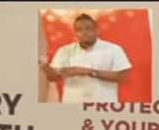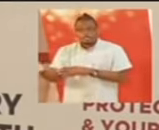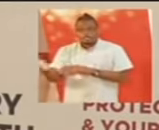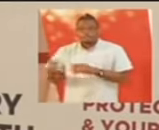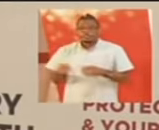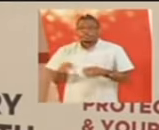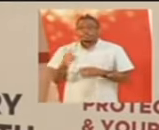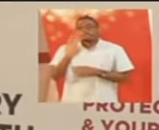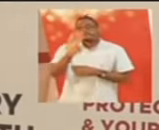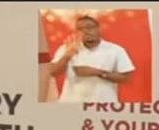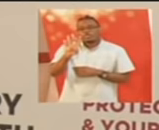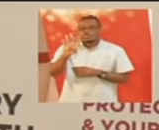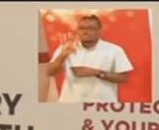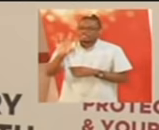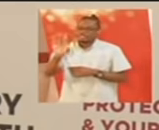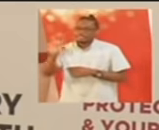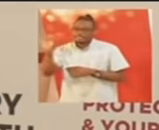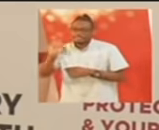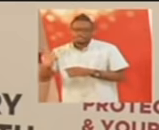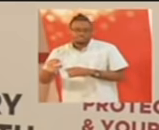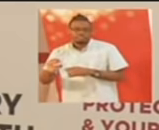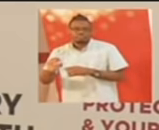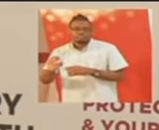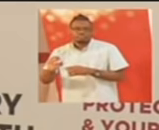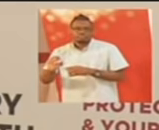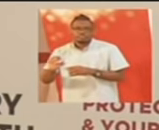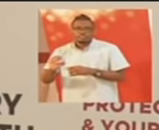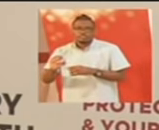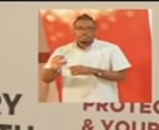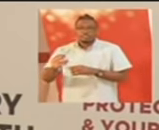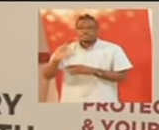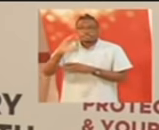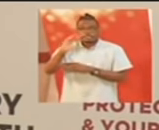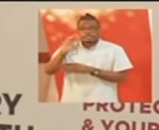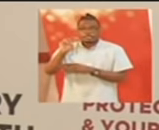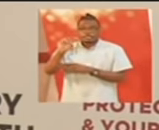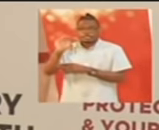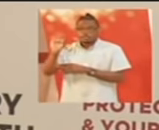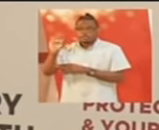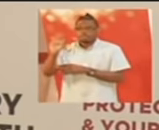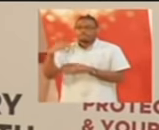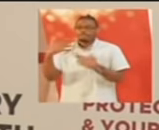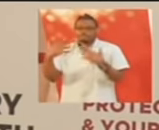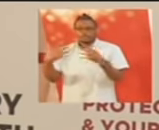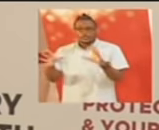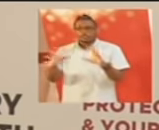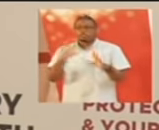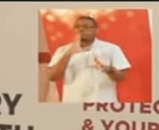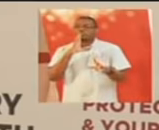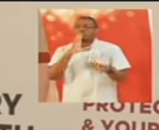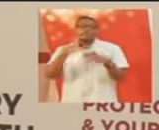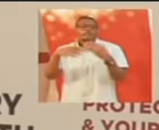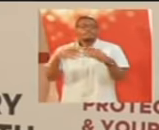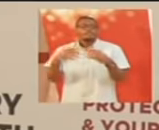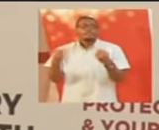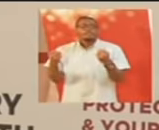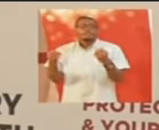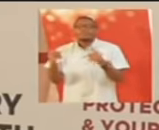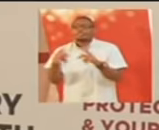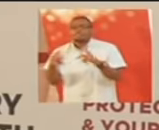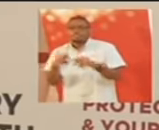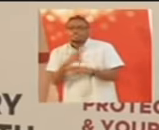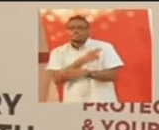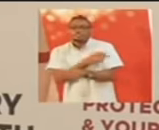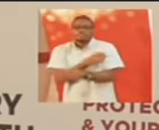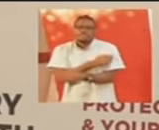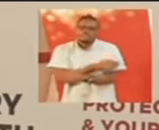48% occupancy. The Chief Medical Officer would have discussed the hospital numbers. At present we have 106 persons in